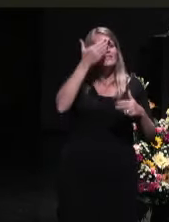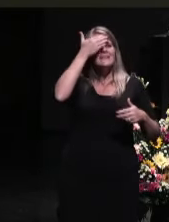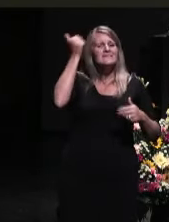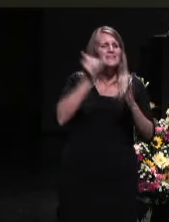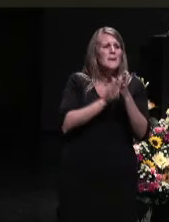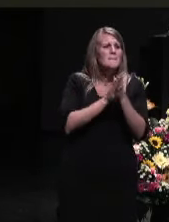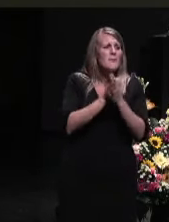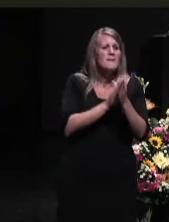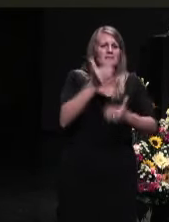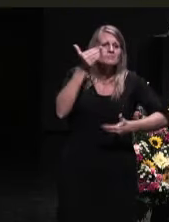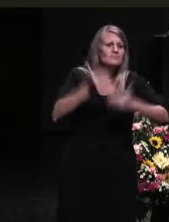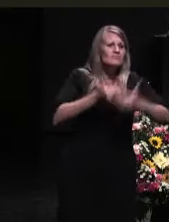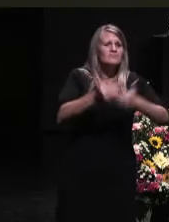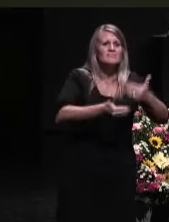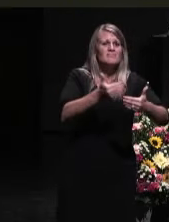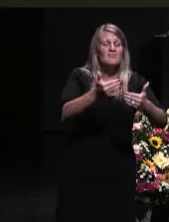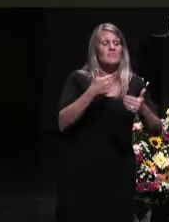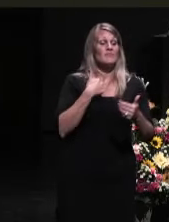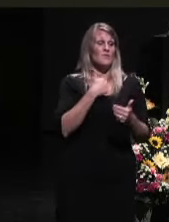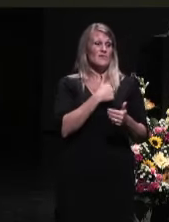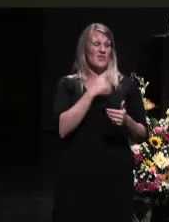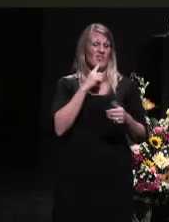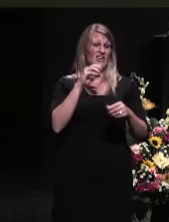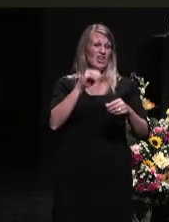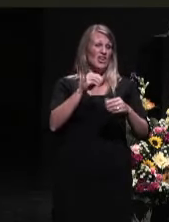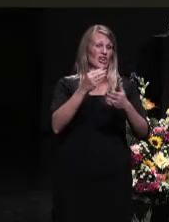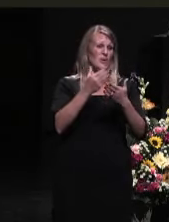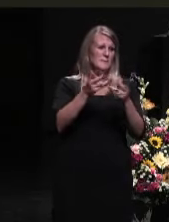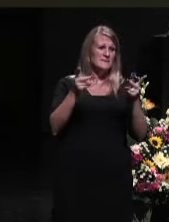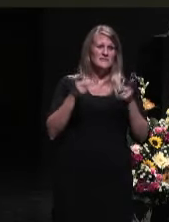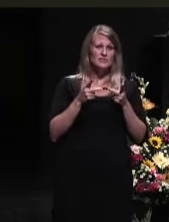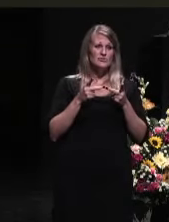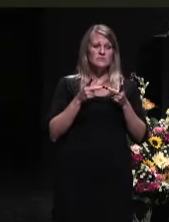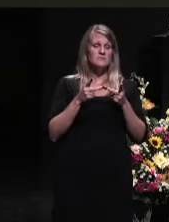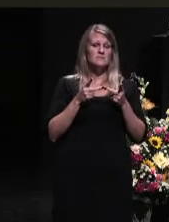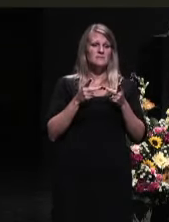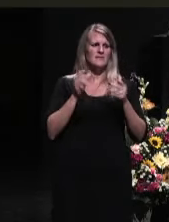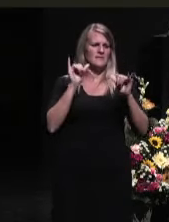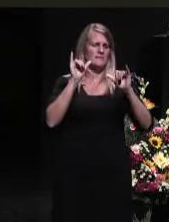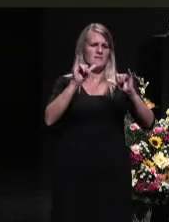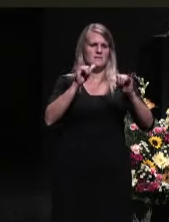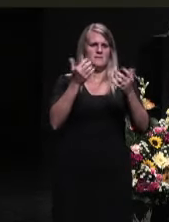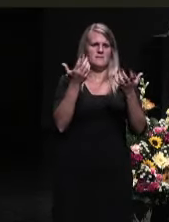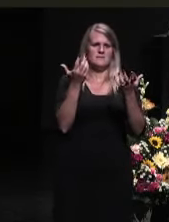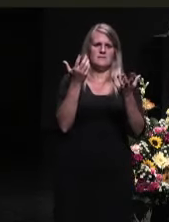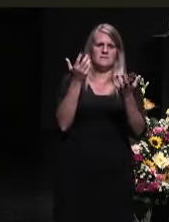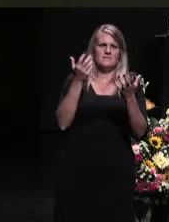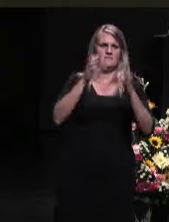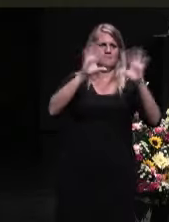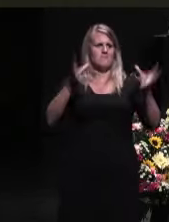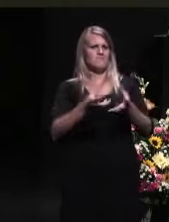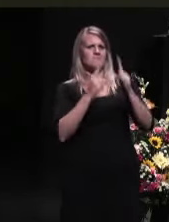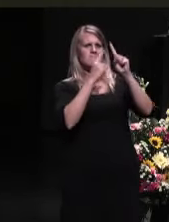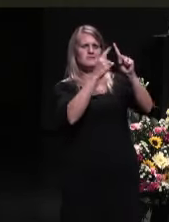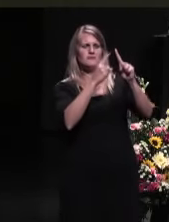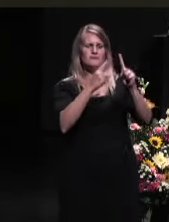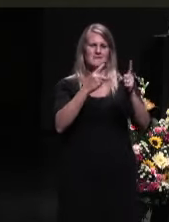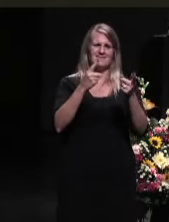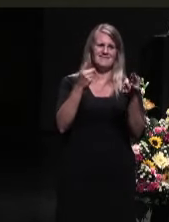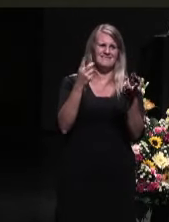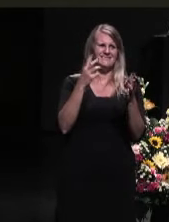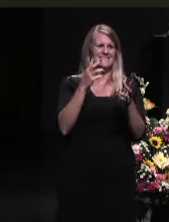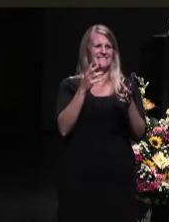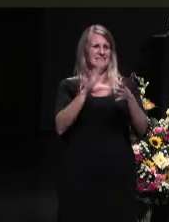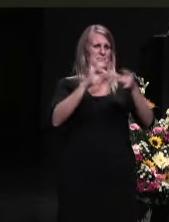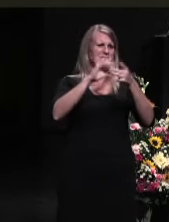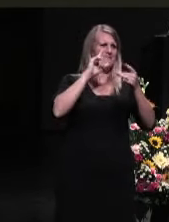We're in a great position. UWM is well-regarded. The campaign speaks volumes to that. Never before have we had this type of